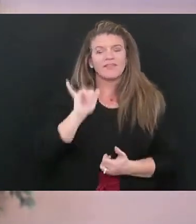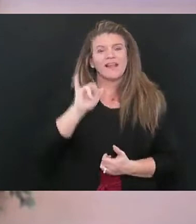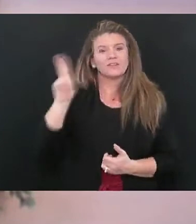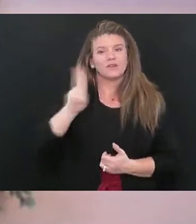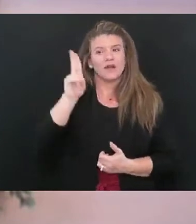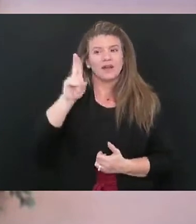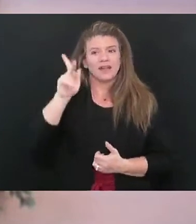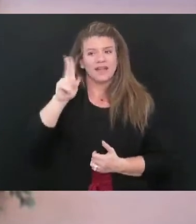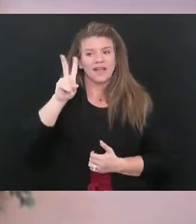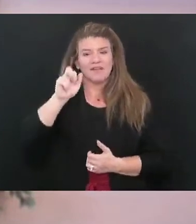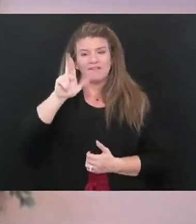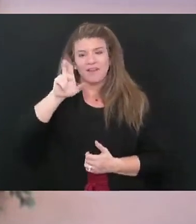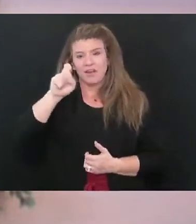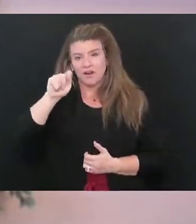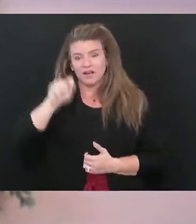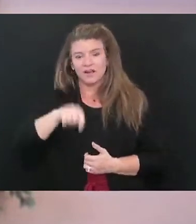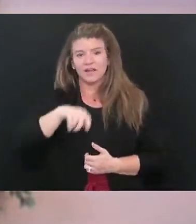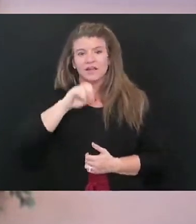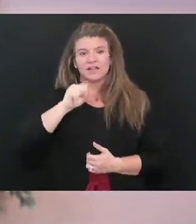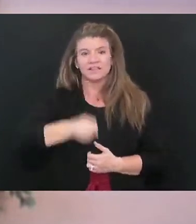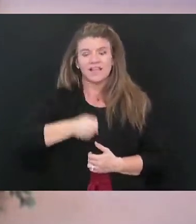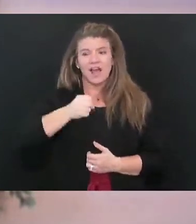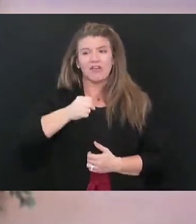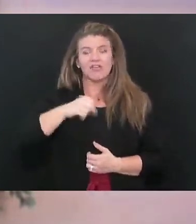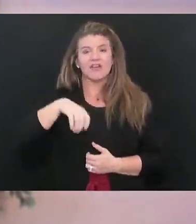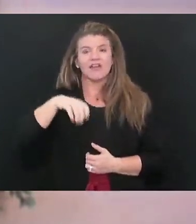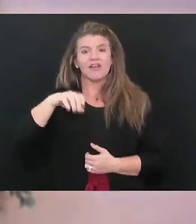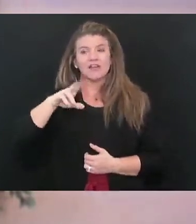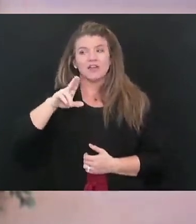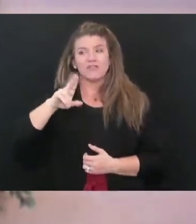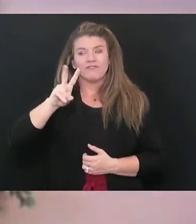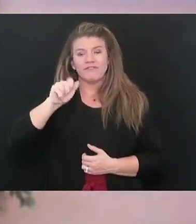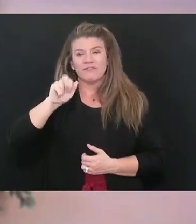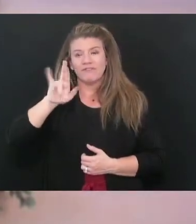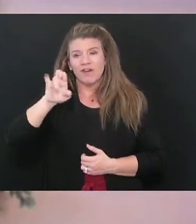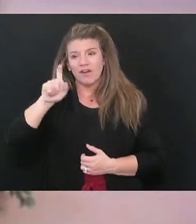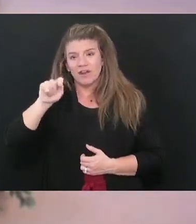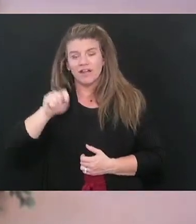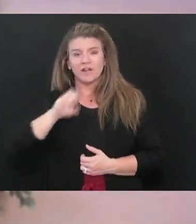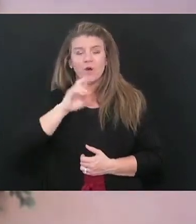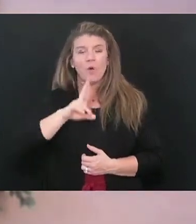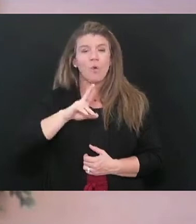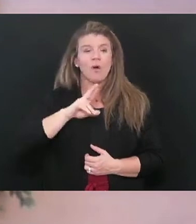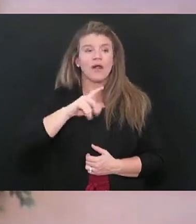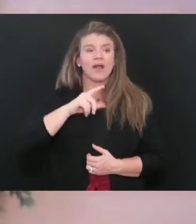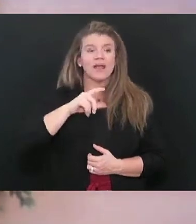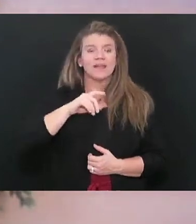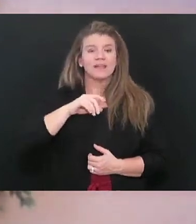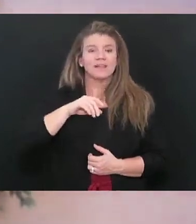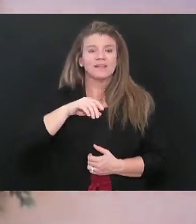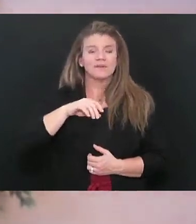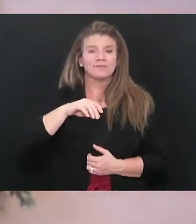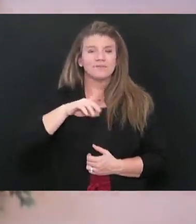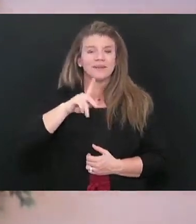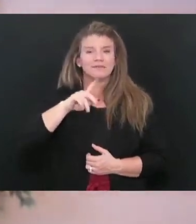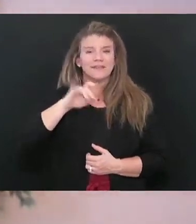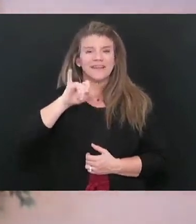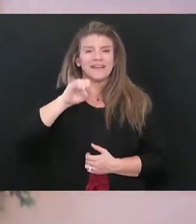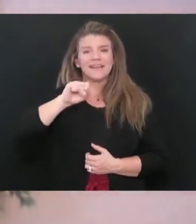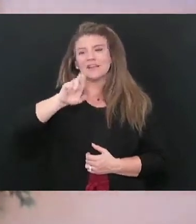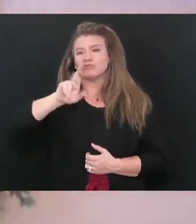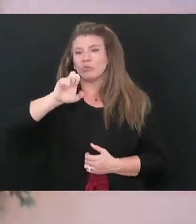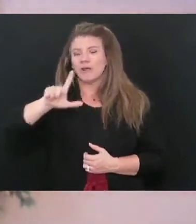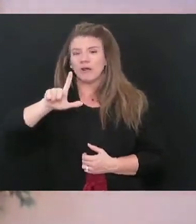variant, the South African variant, the Brazilian variant, and 2 California variants. And so we will